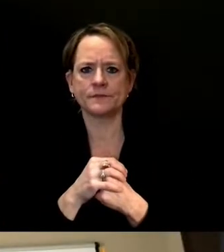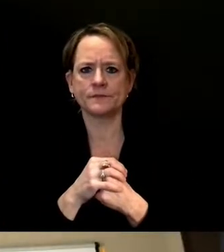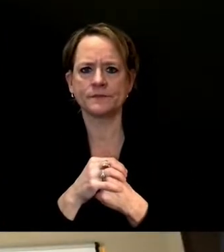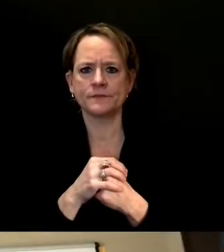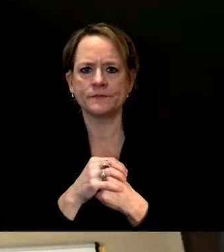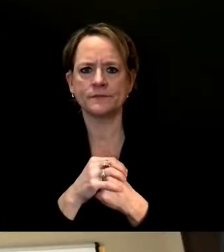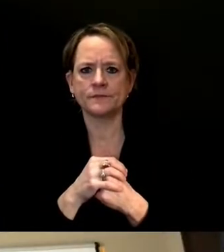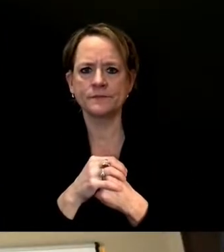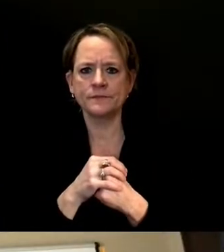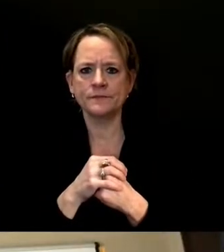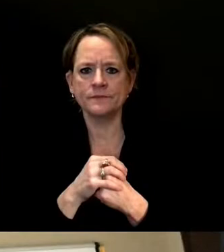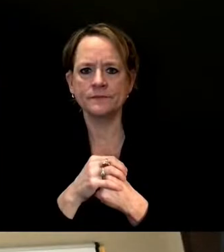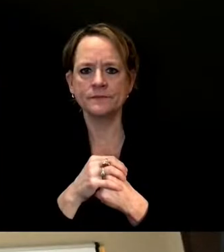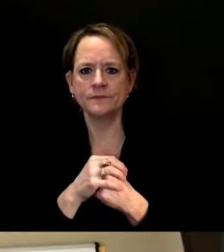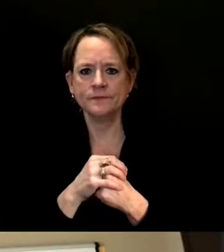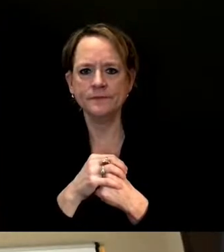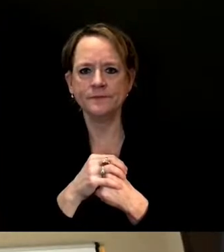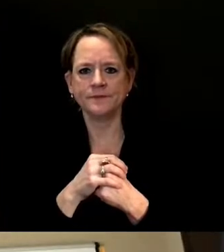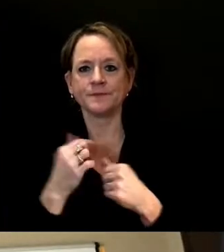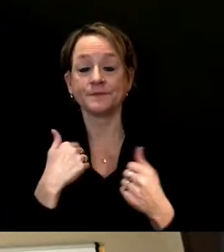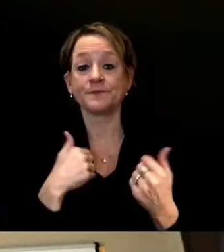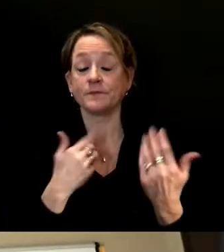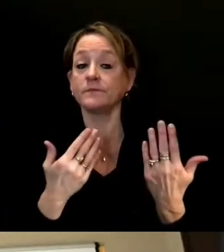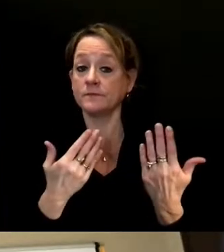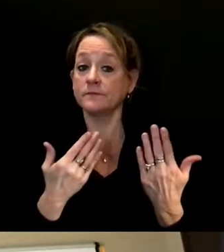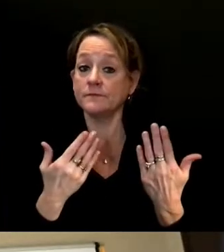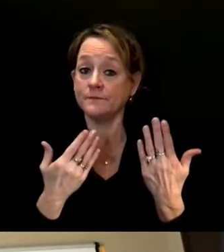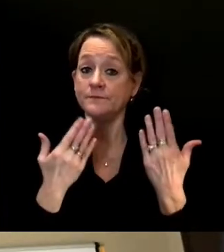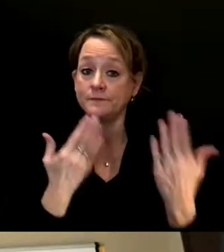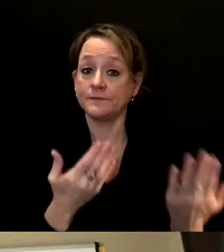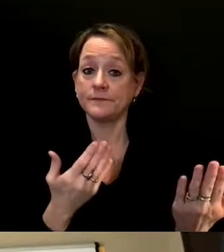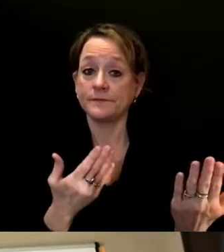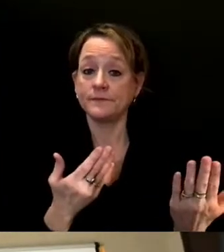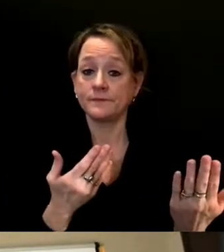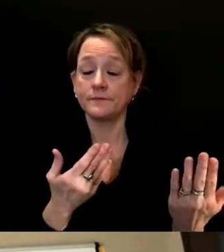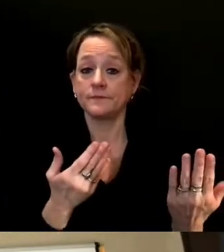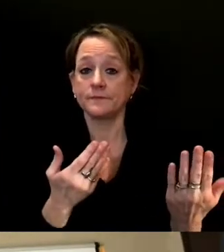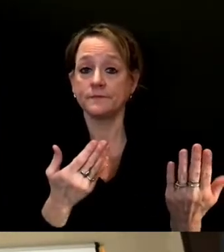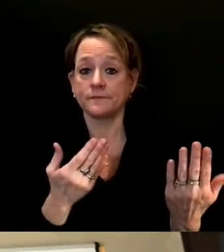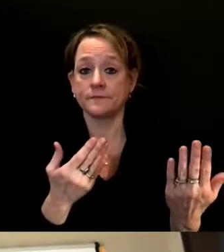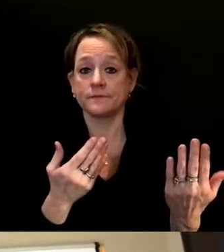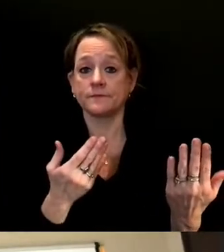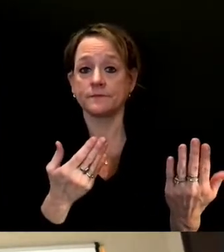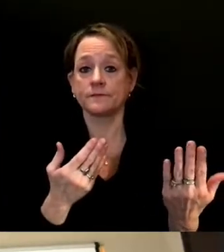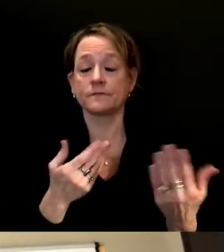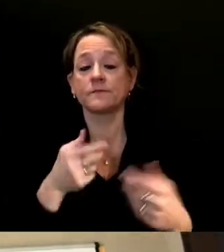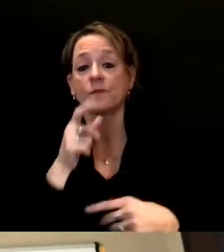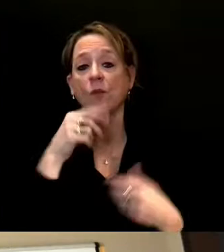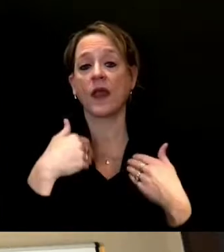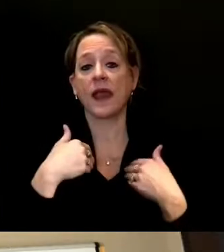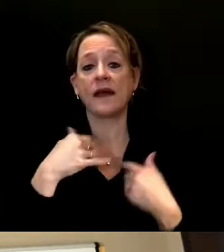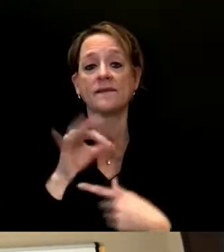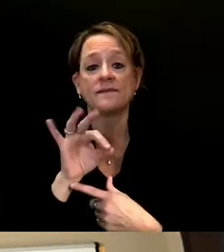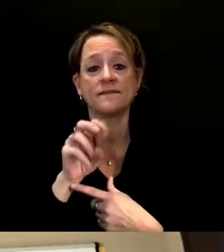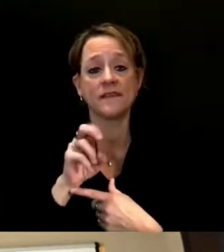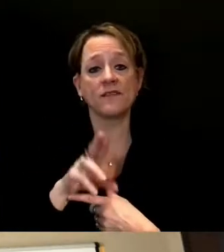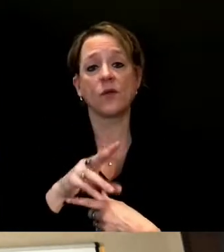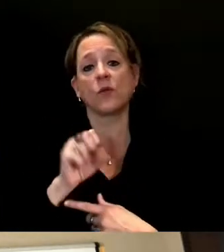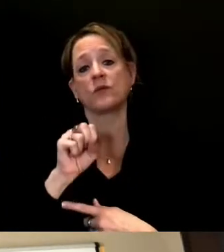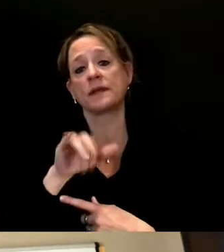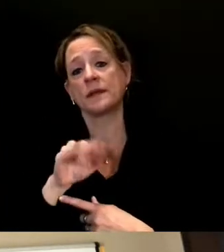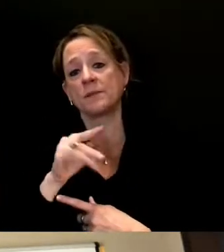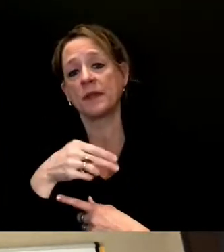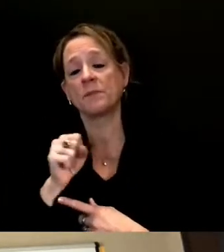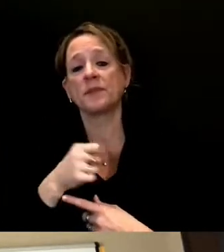testing for people that have COVID-like symptoms because we want to understand, how many people are infected and give people the right